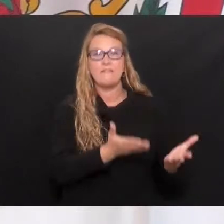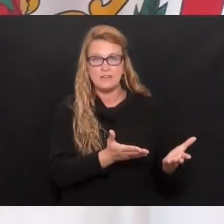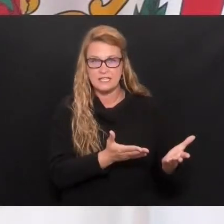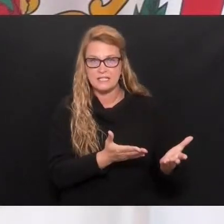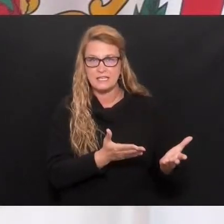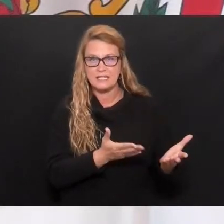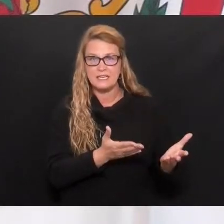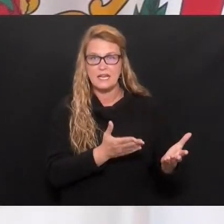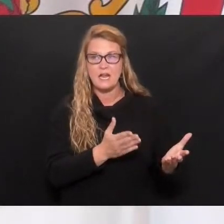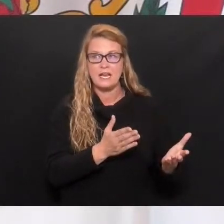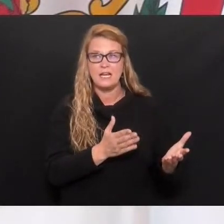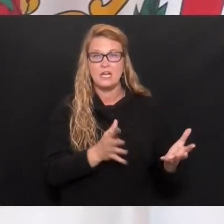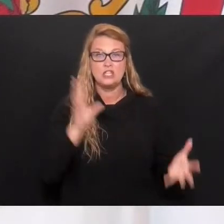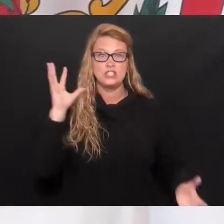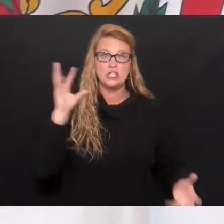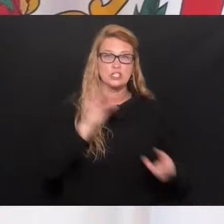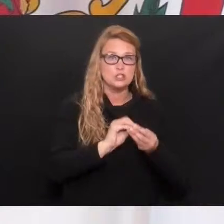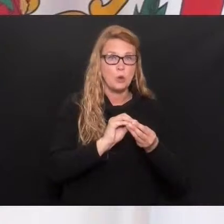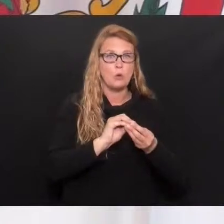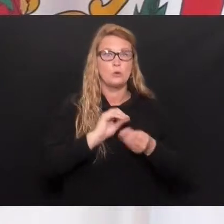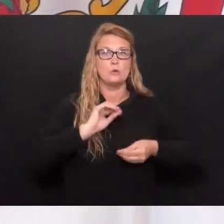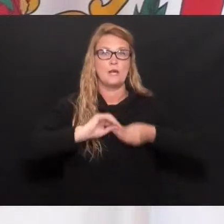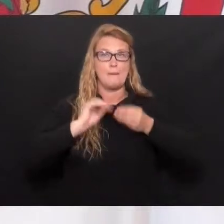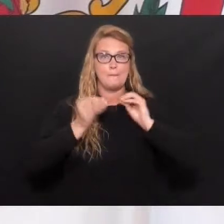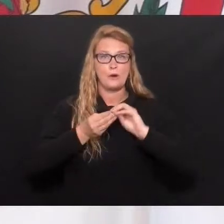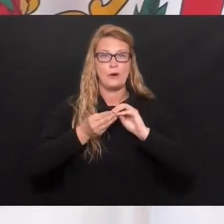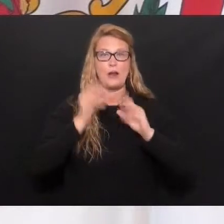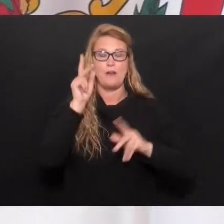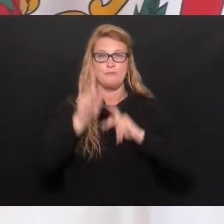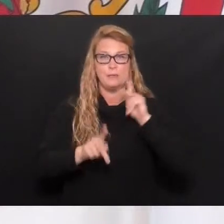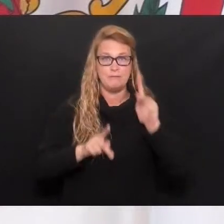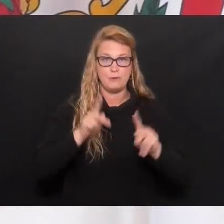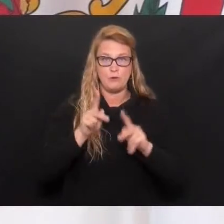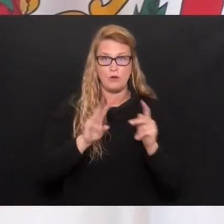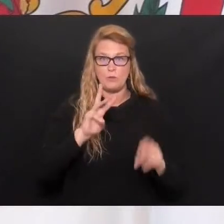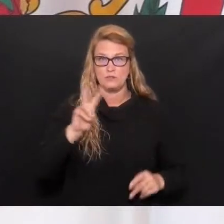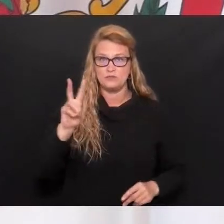of eligible West Virginians, we have given